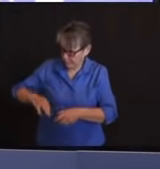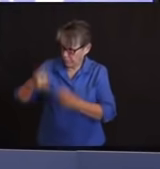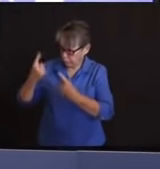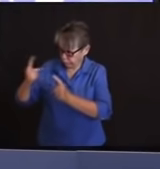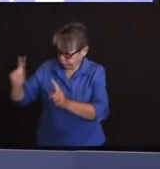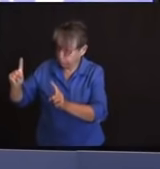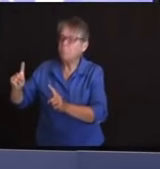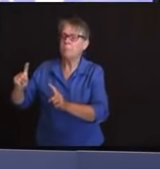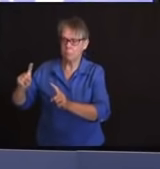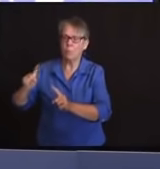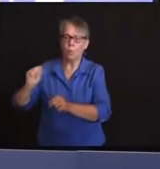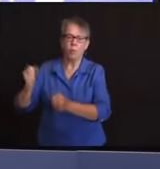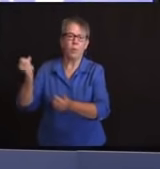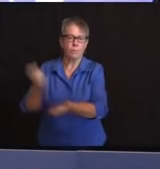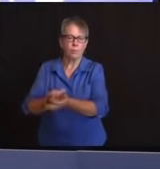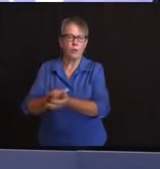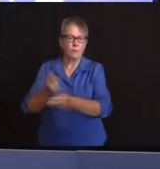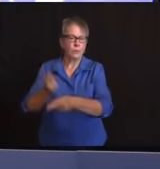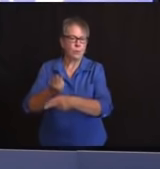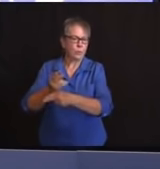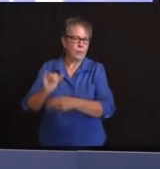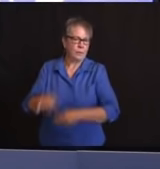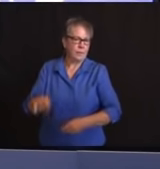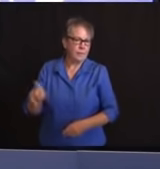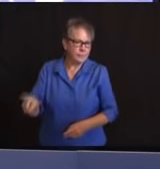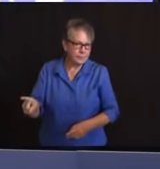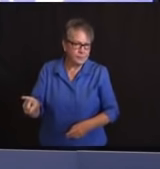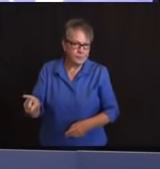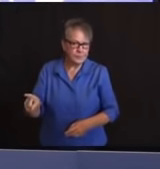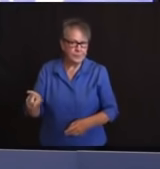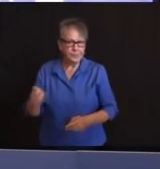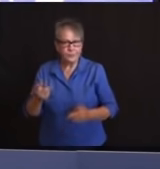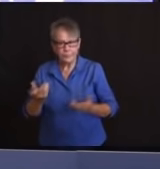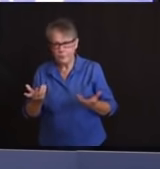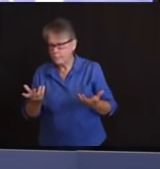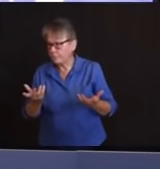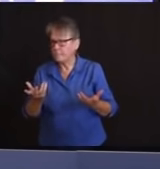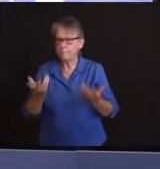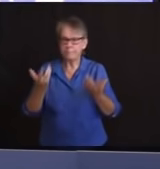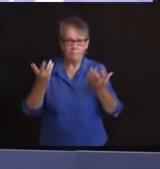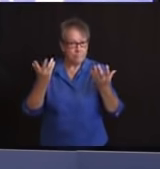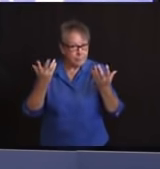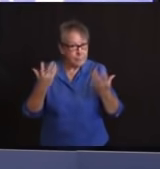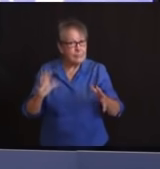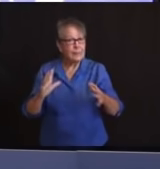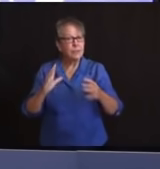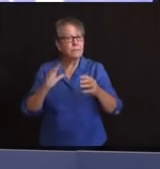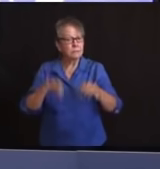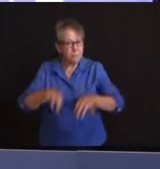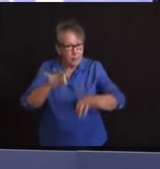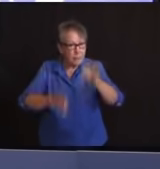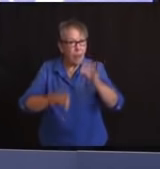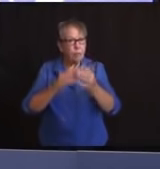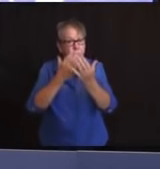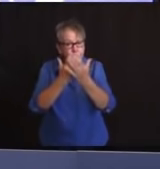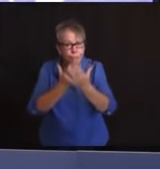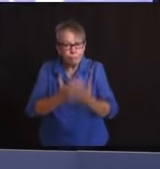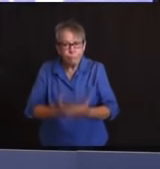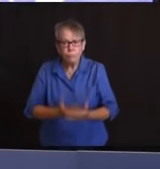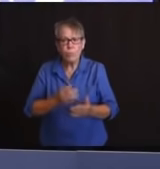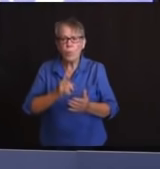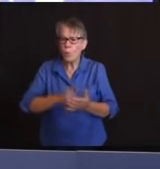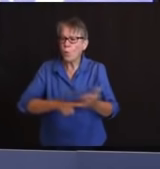quickly developing diseases and infections when proven treatments or vaccines were not yet available. It has been used